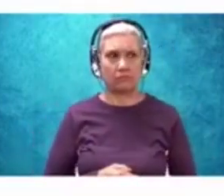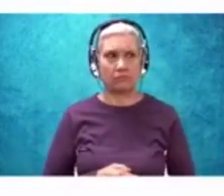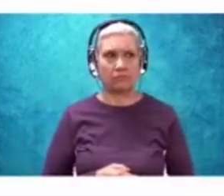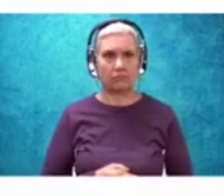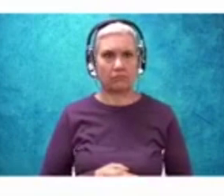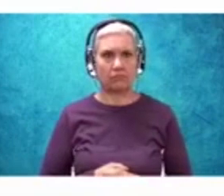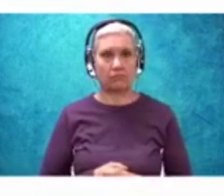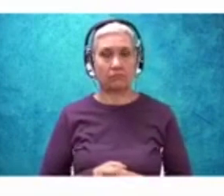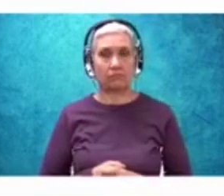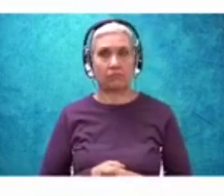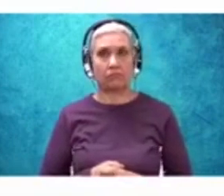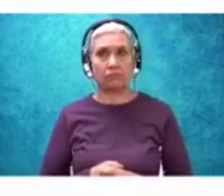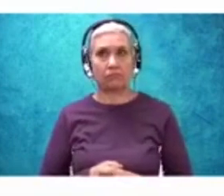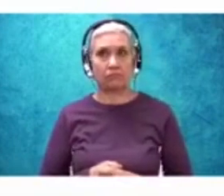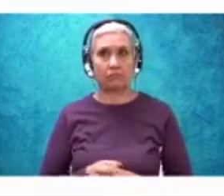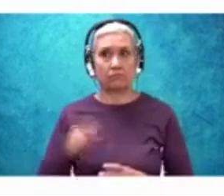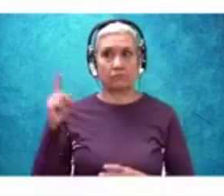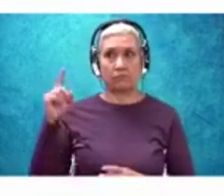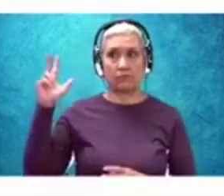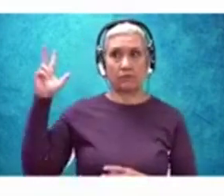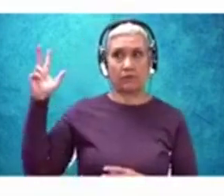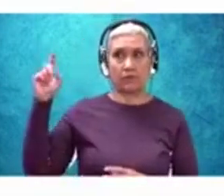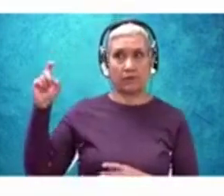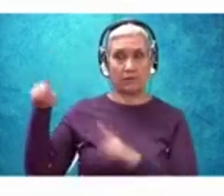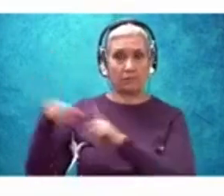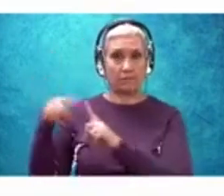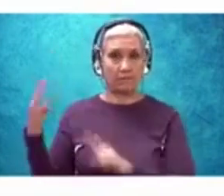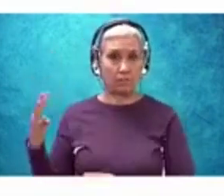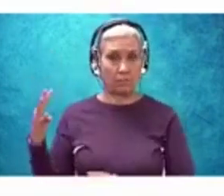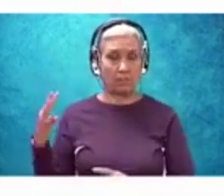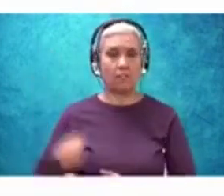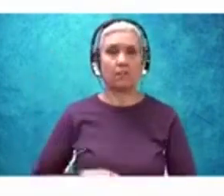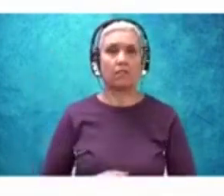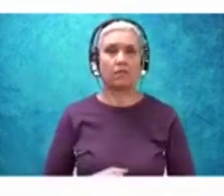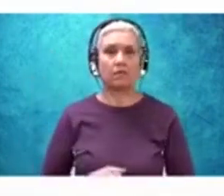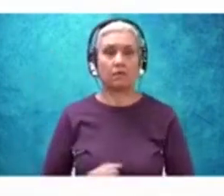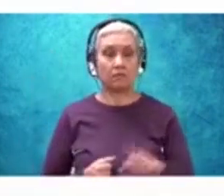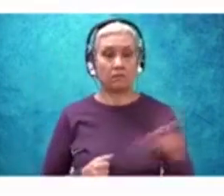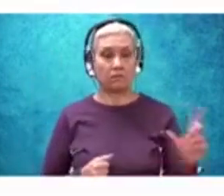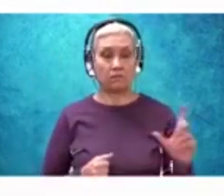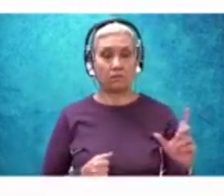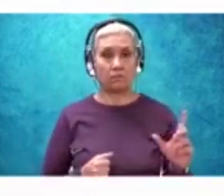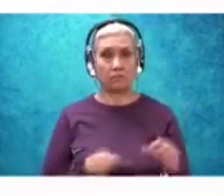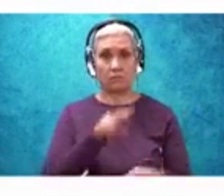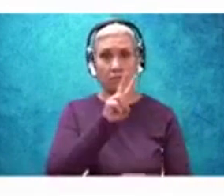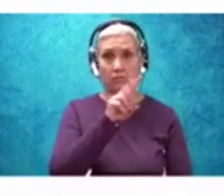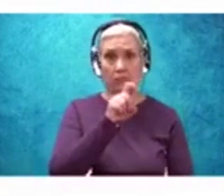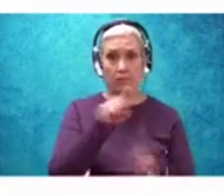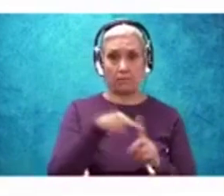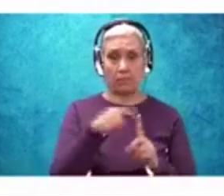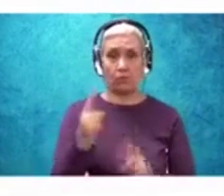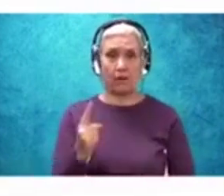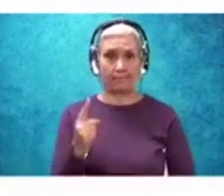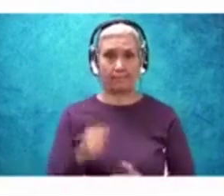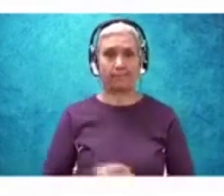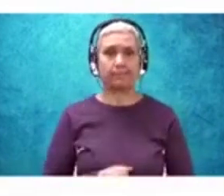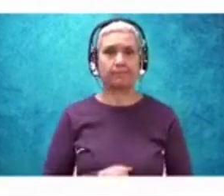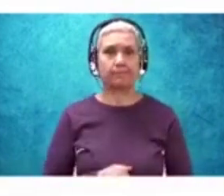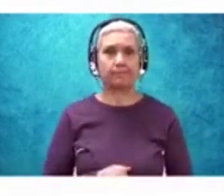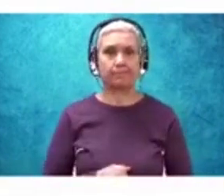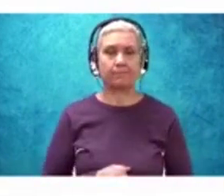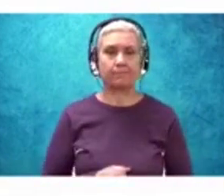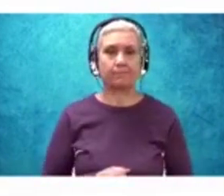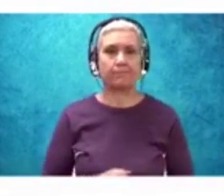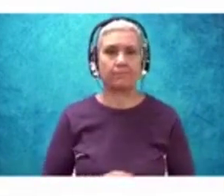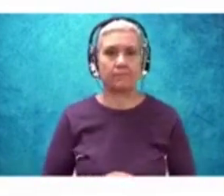our top side is equal to 3x plus 4. On the left-hand side is equal to 2x plus 1. So again, as